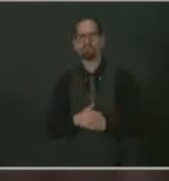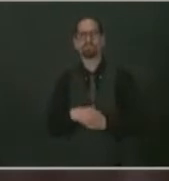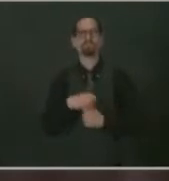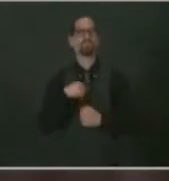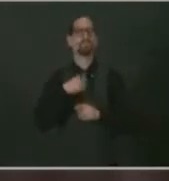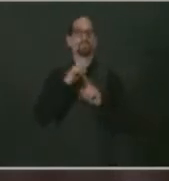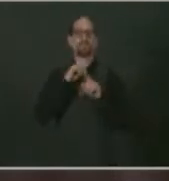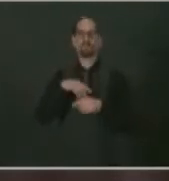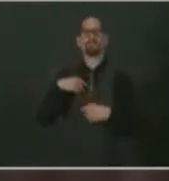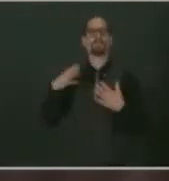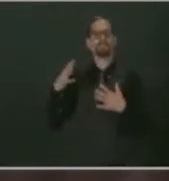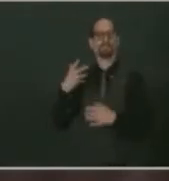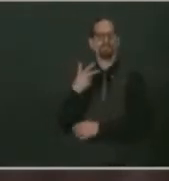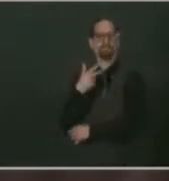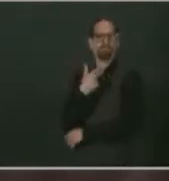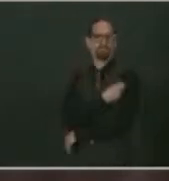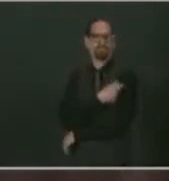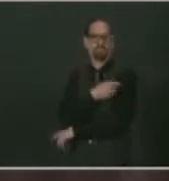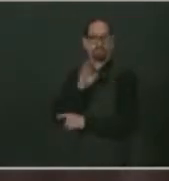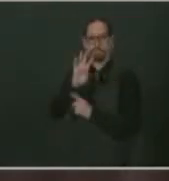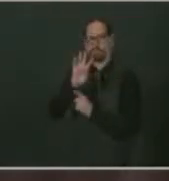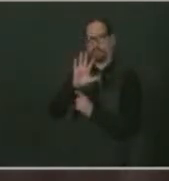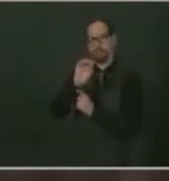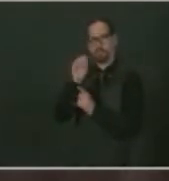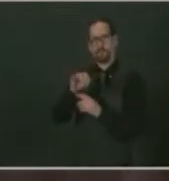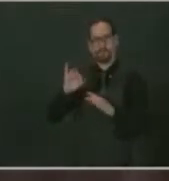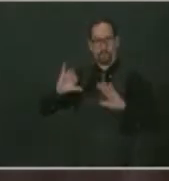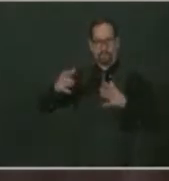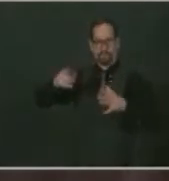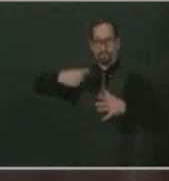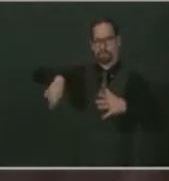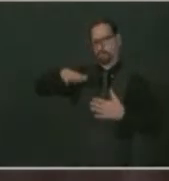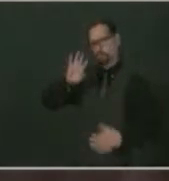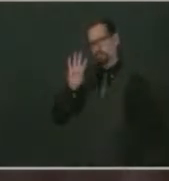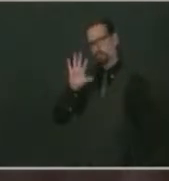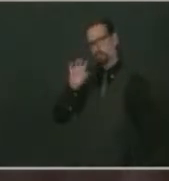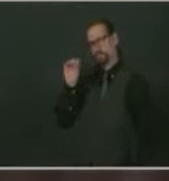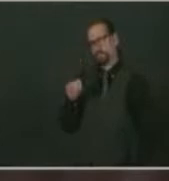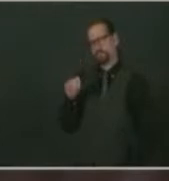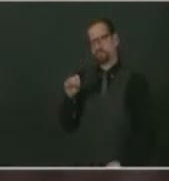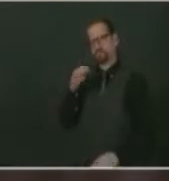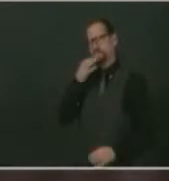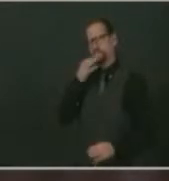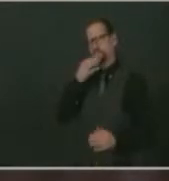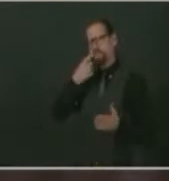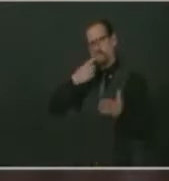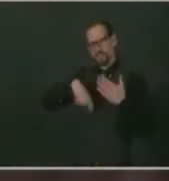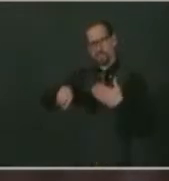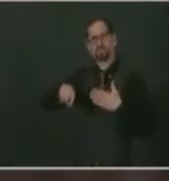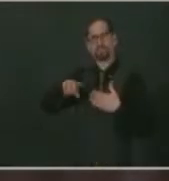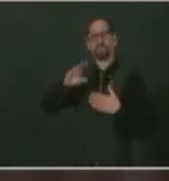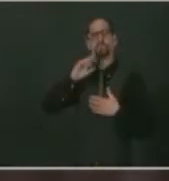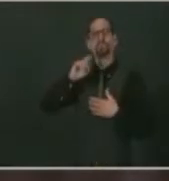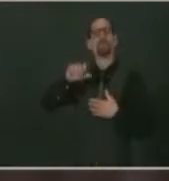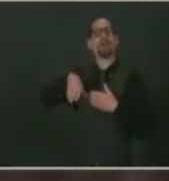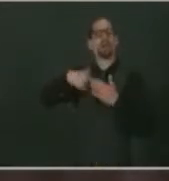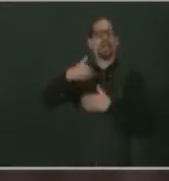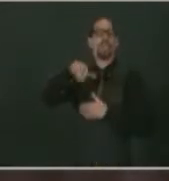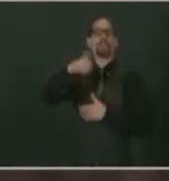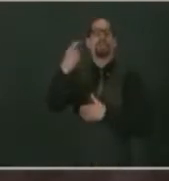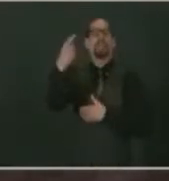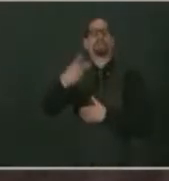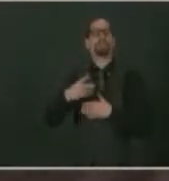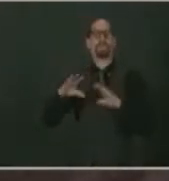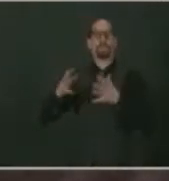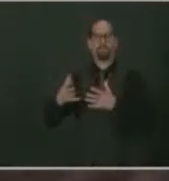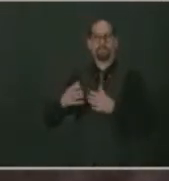next eligibility group. So we remain on track to open up to the next groups here in the coming weeks. And we have baked out the numbers